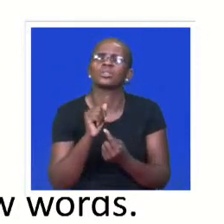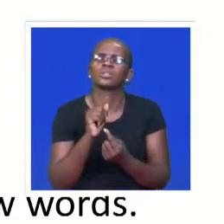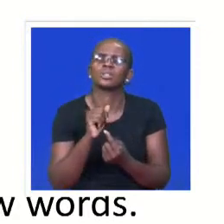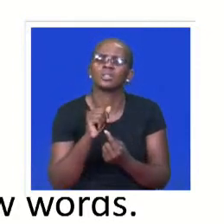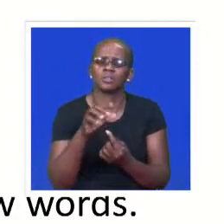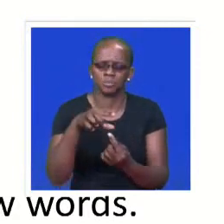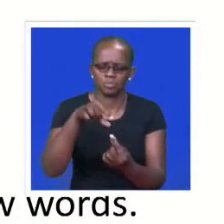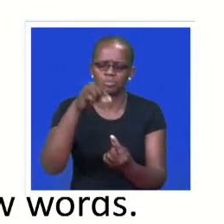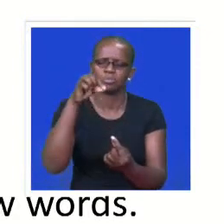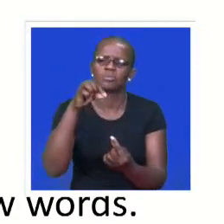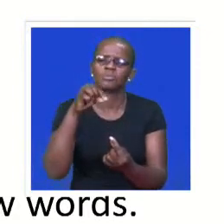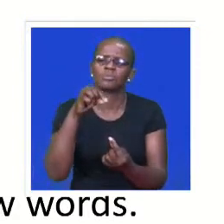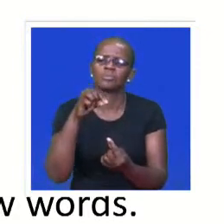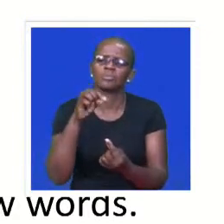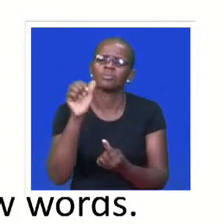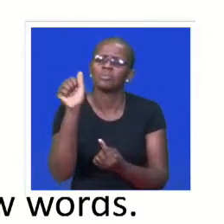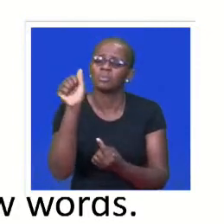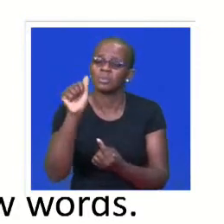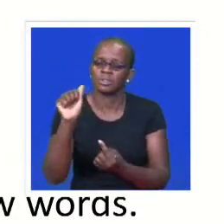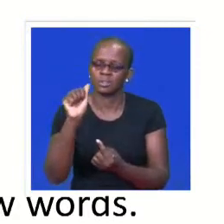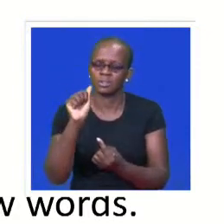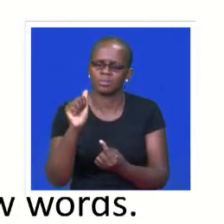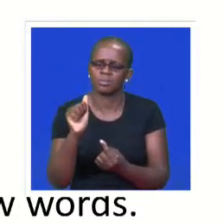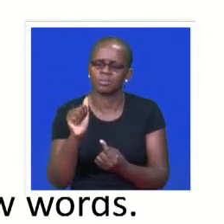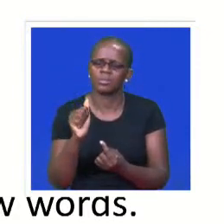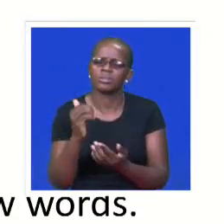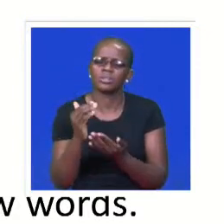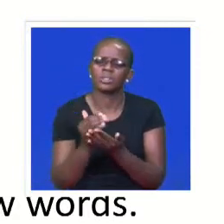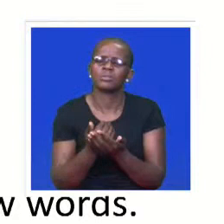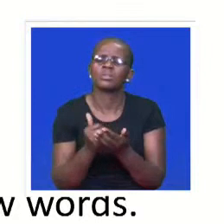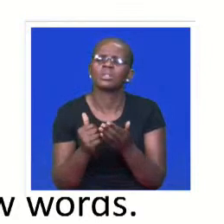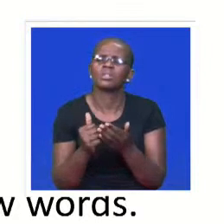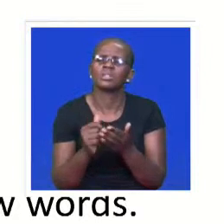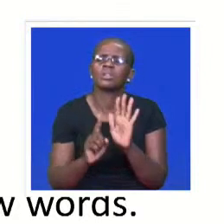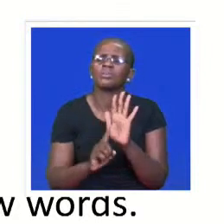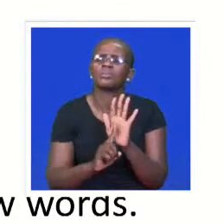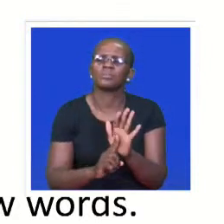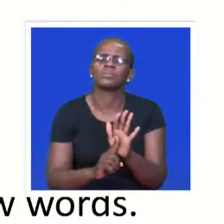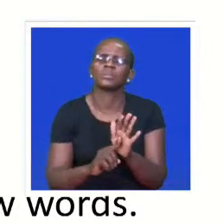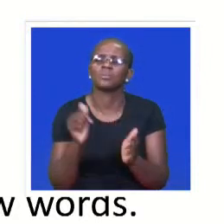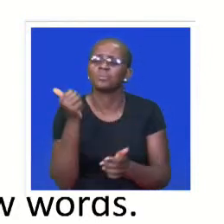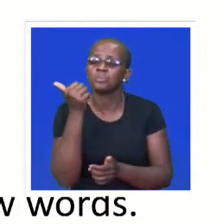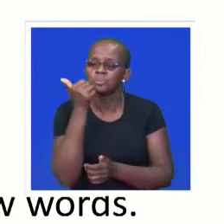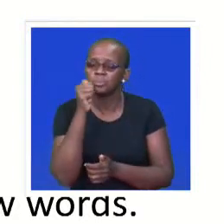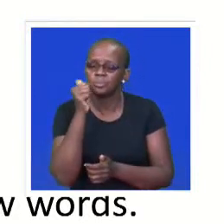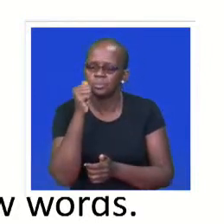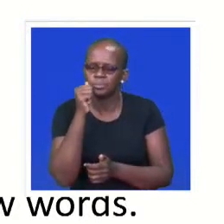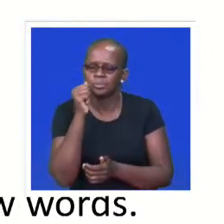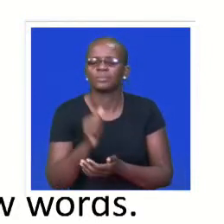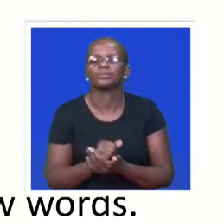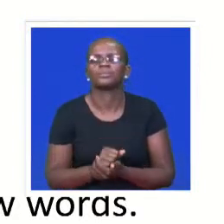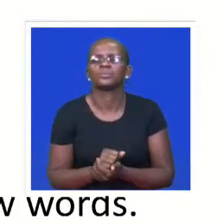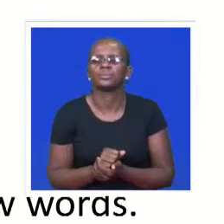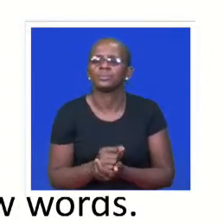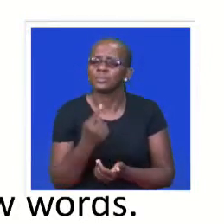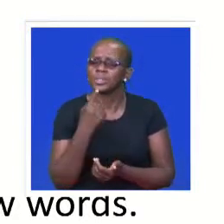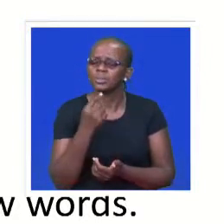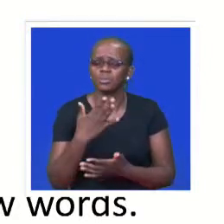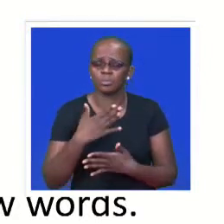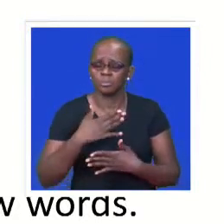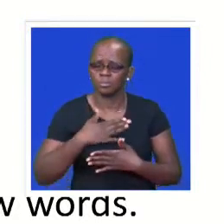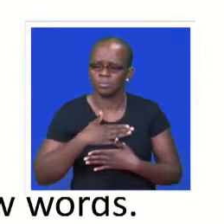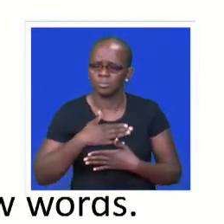take the adjective beautiful. You can say, my sister is